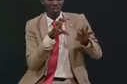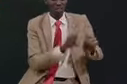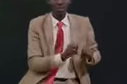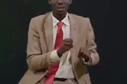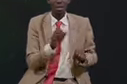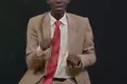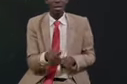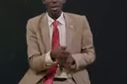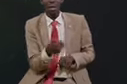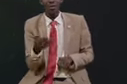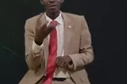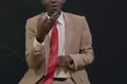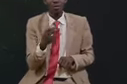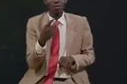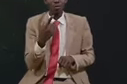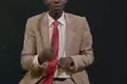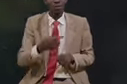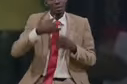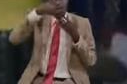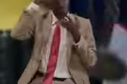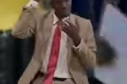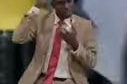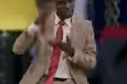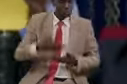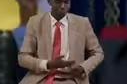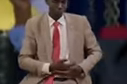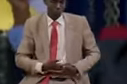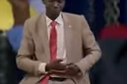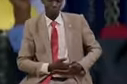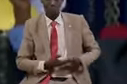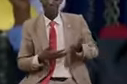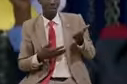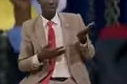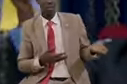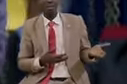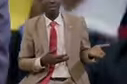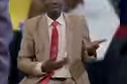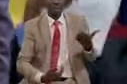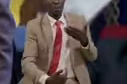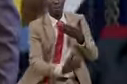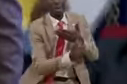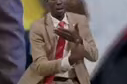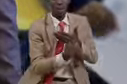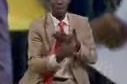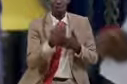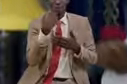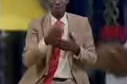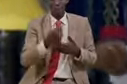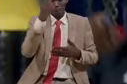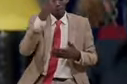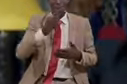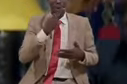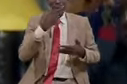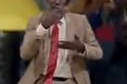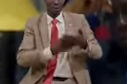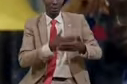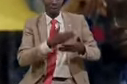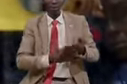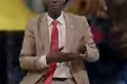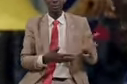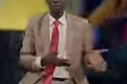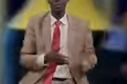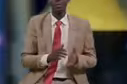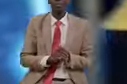of those little lions behind their parent lion.